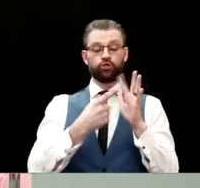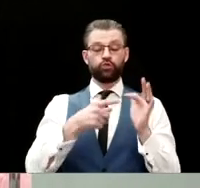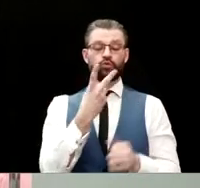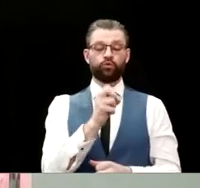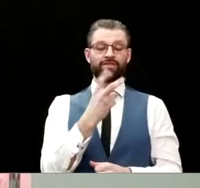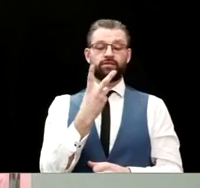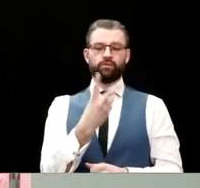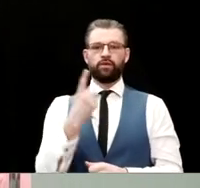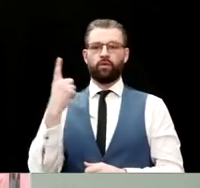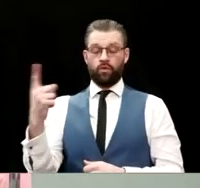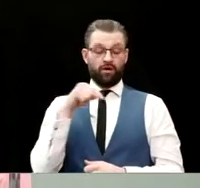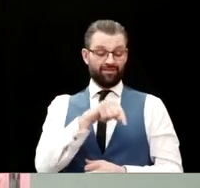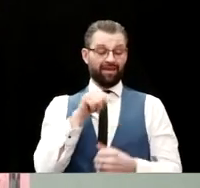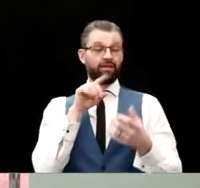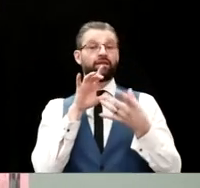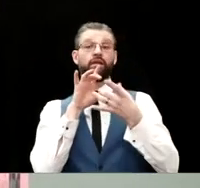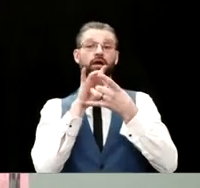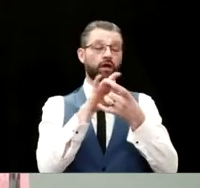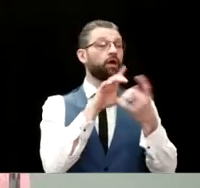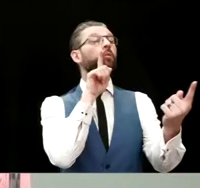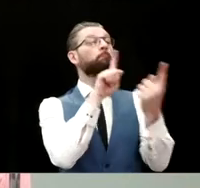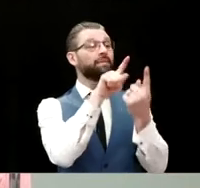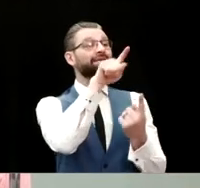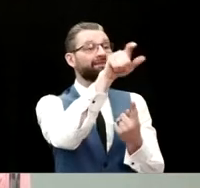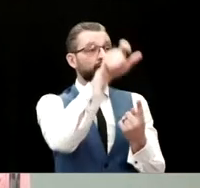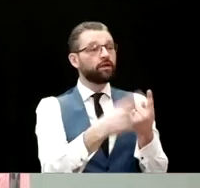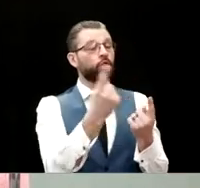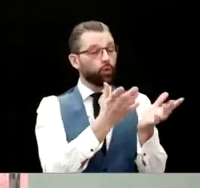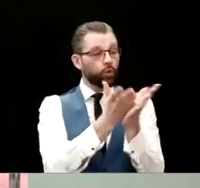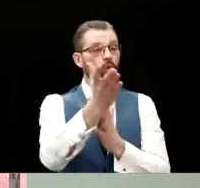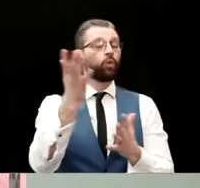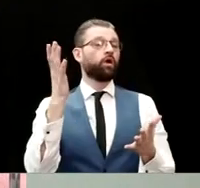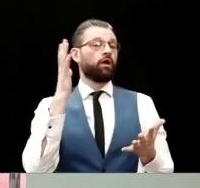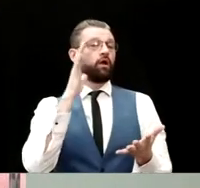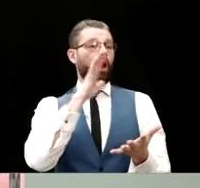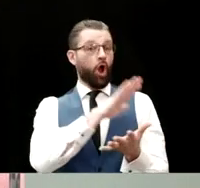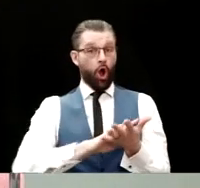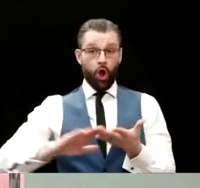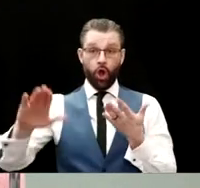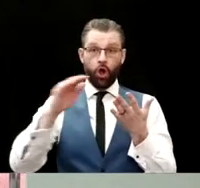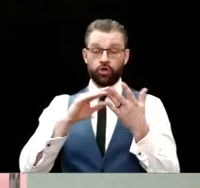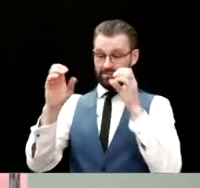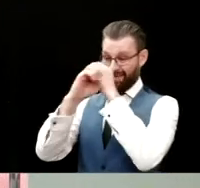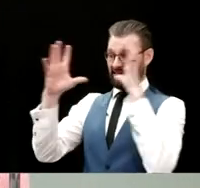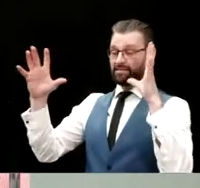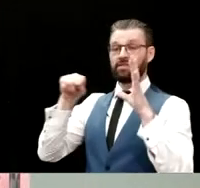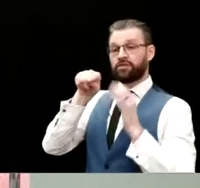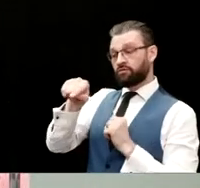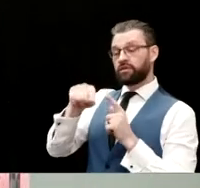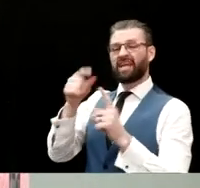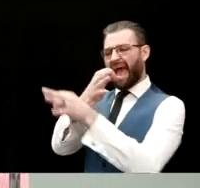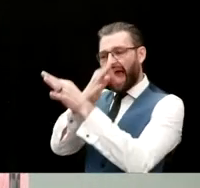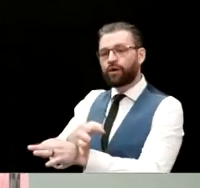The project involved us meeting a Holocaust survivor, experiencing what the site of Auschwitz-Birkenau looks like today through virtual